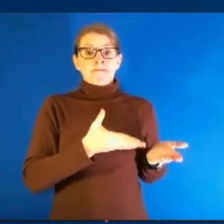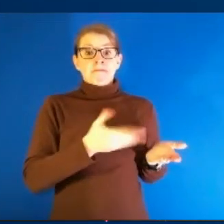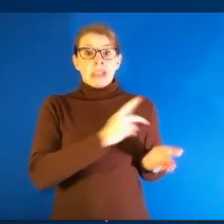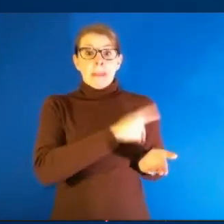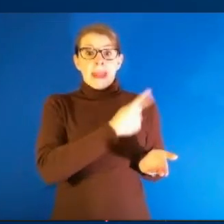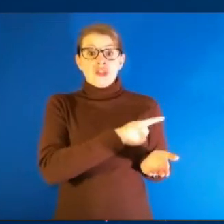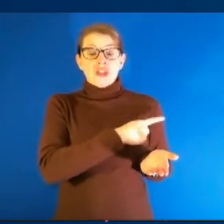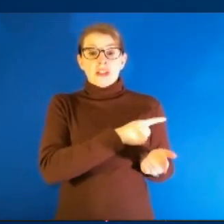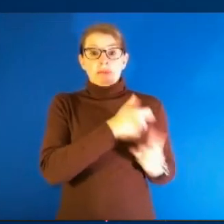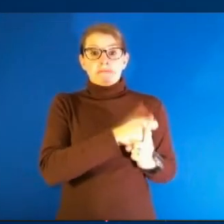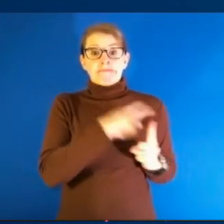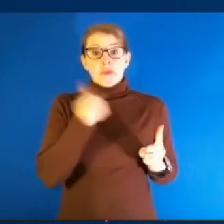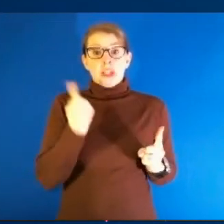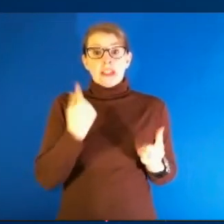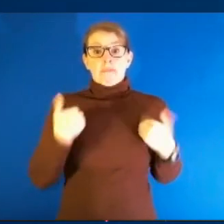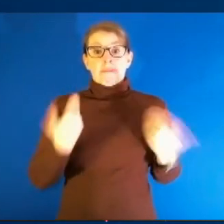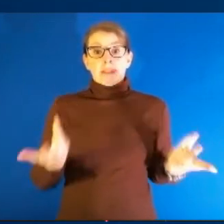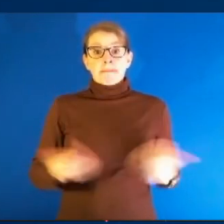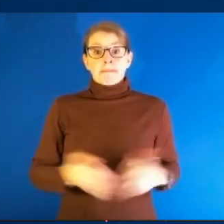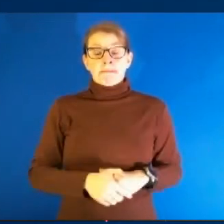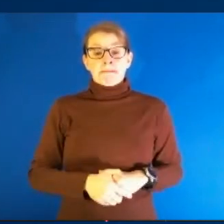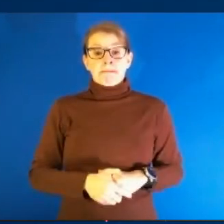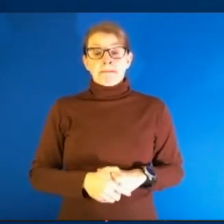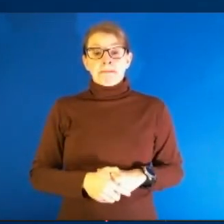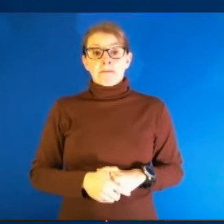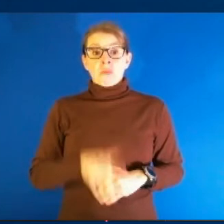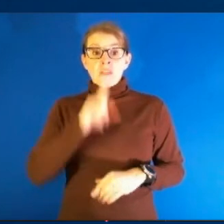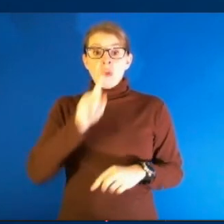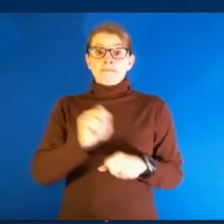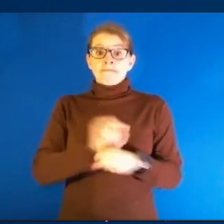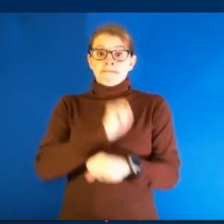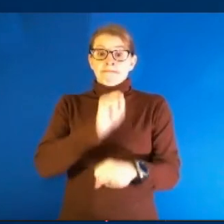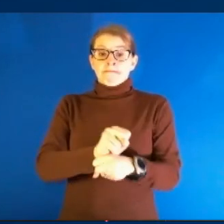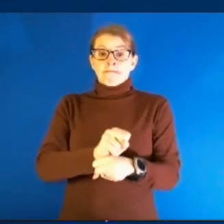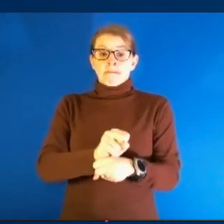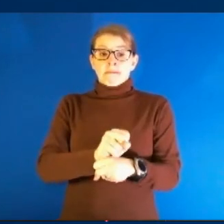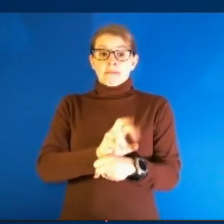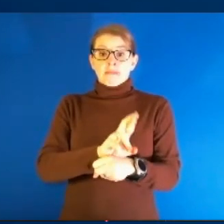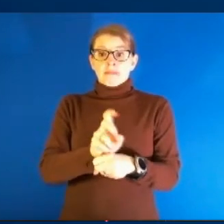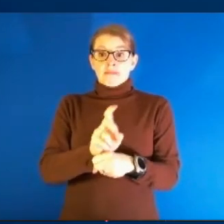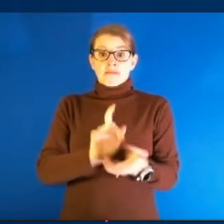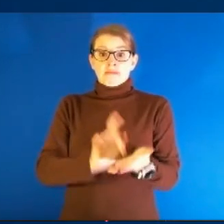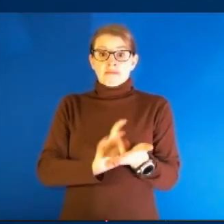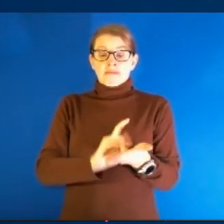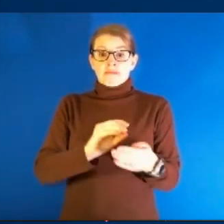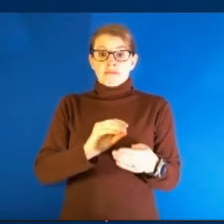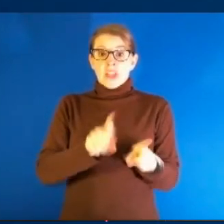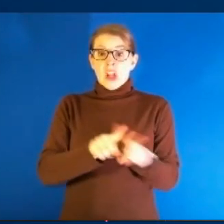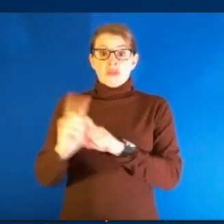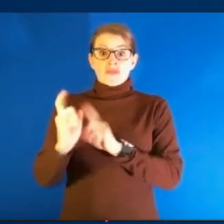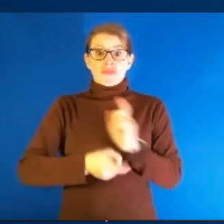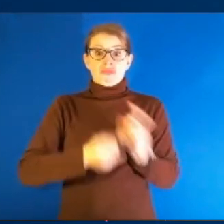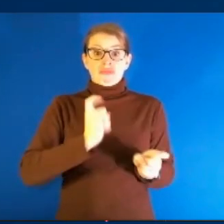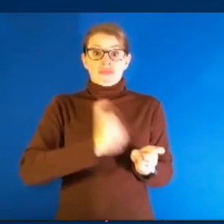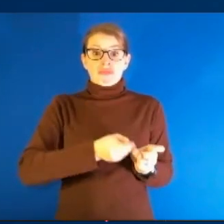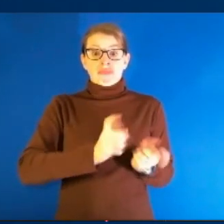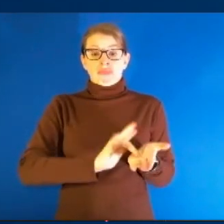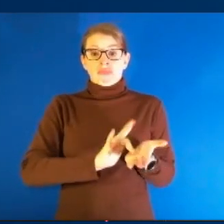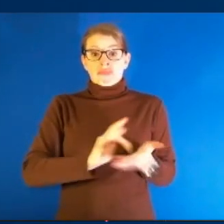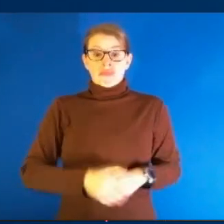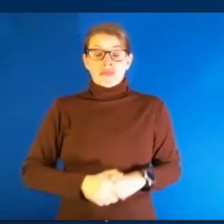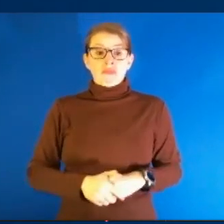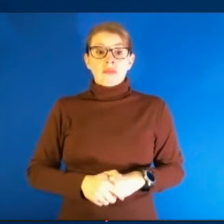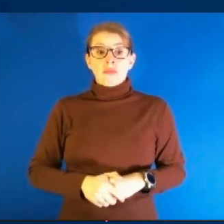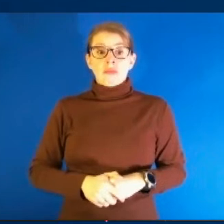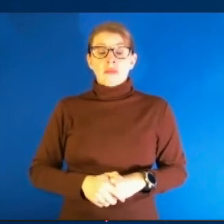holds the risk for the actual prescription and dispensing of those medications? At the end of the day, you can